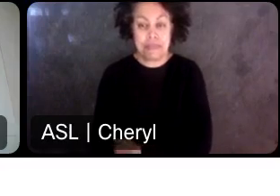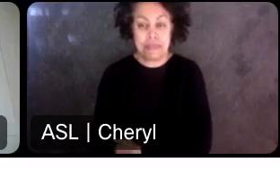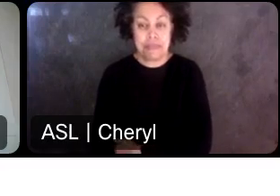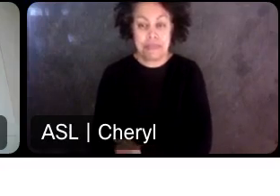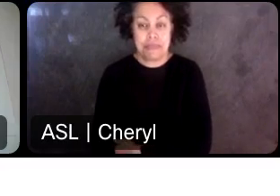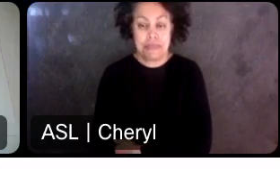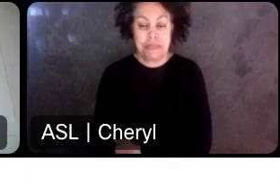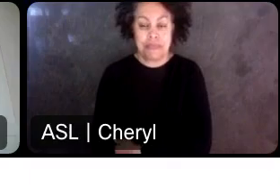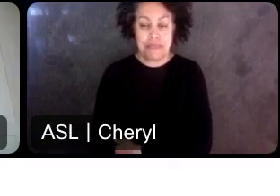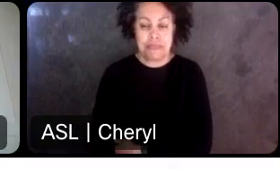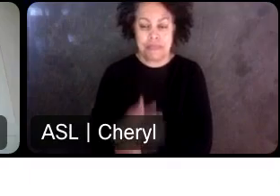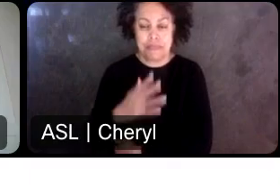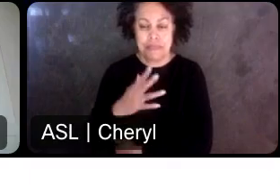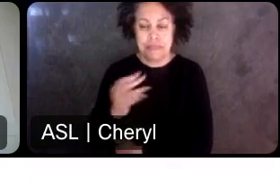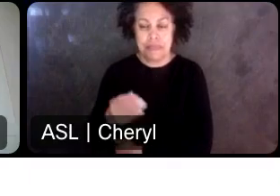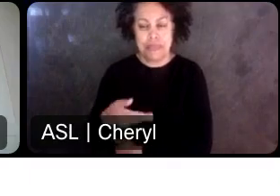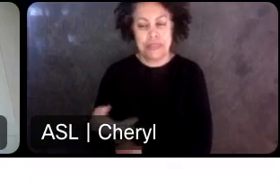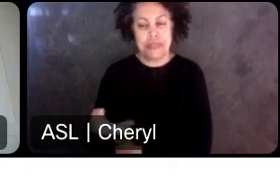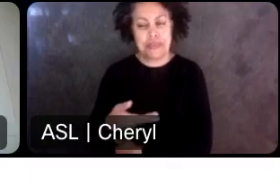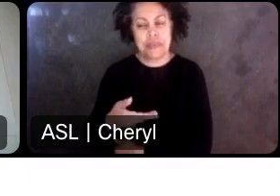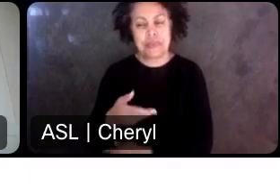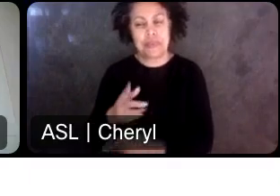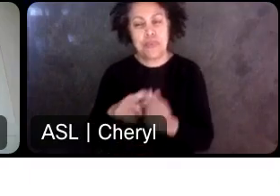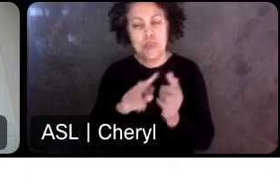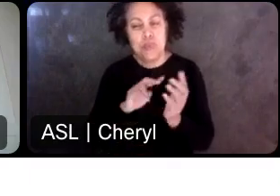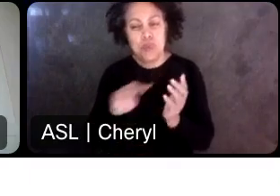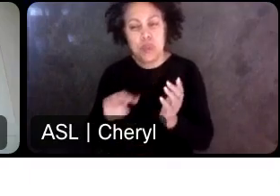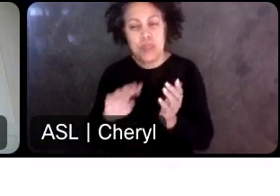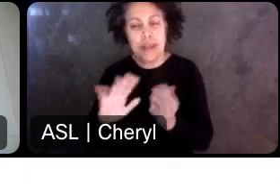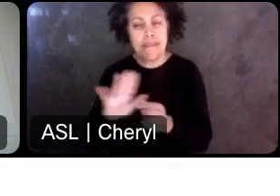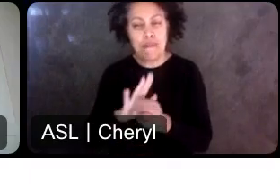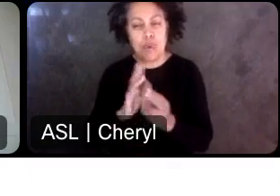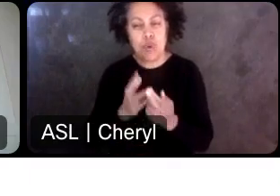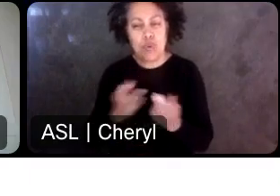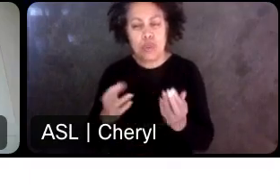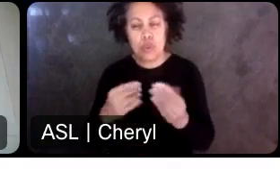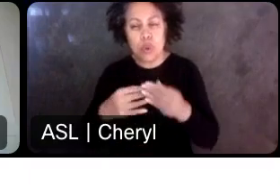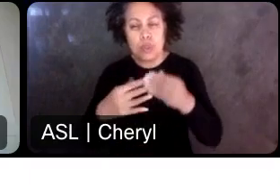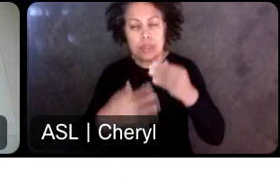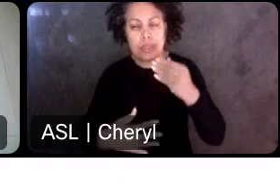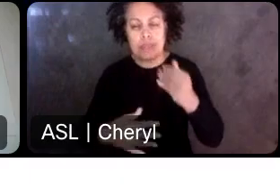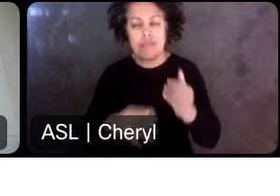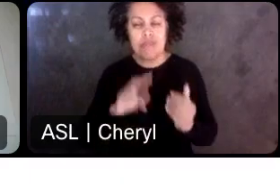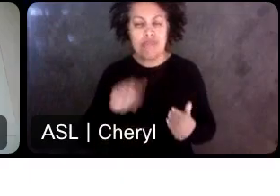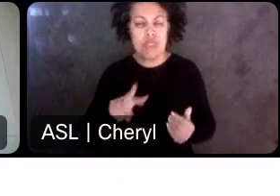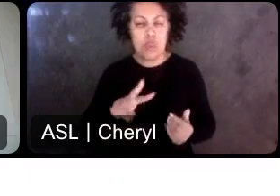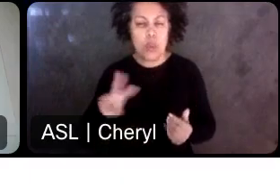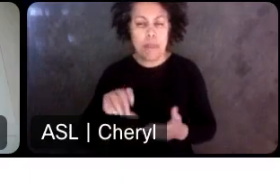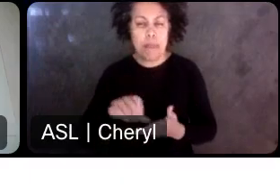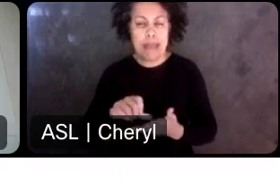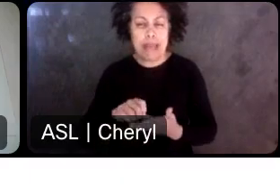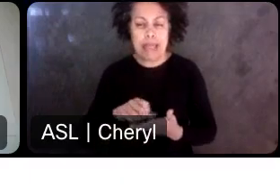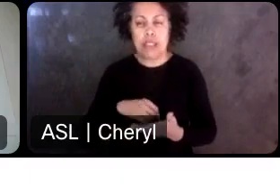I also want to invite you to check out our full collection of resources on our website, which is listed here,